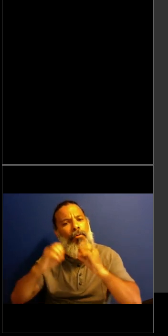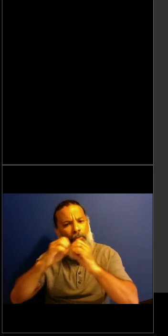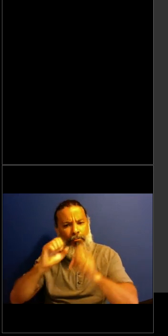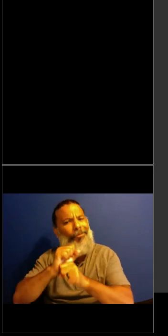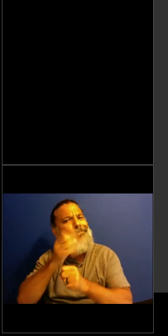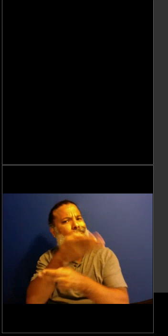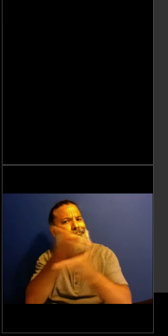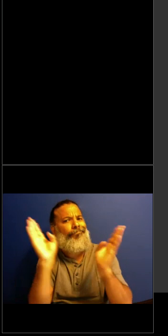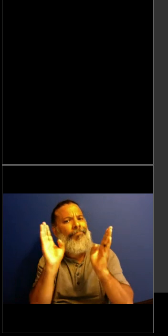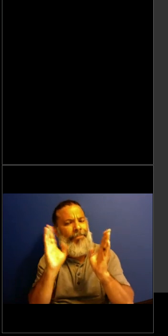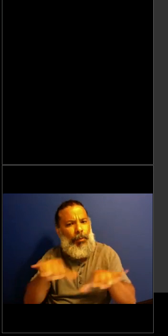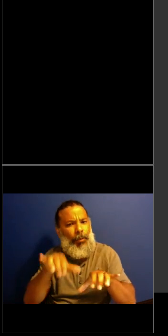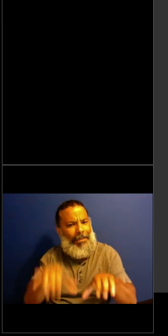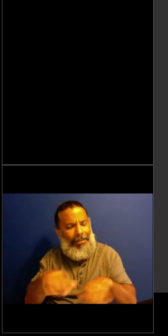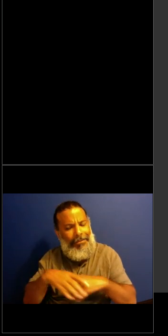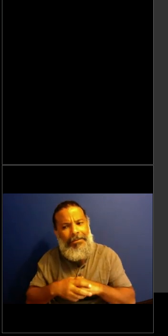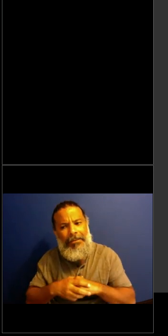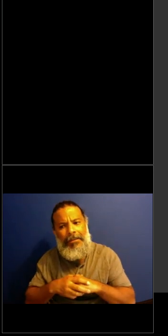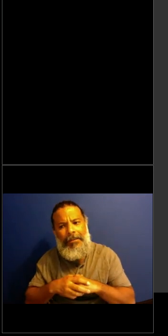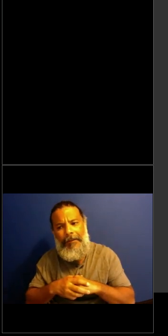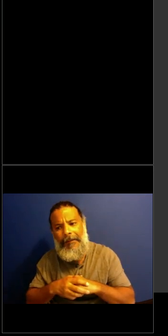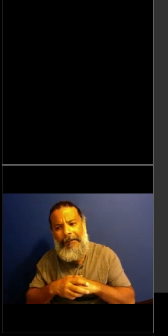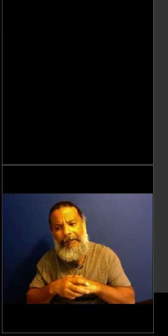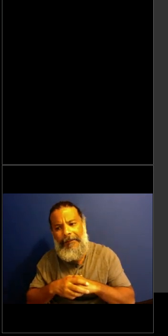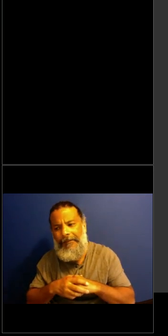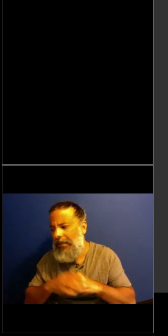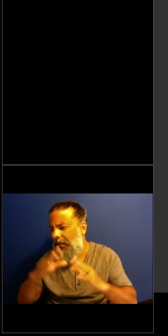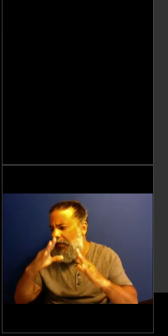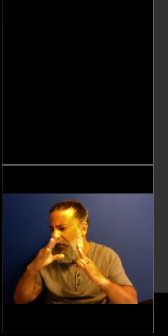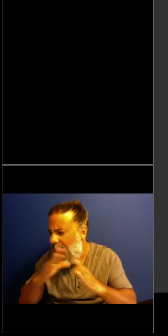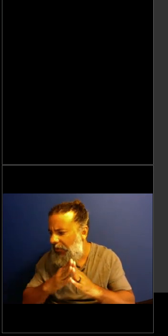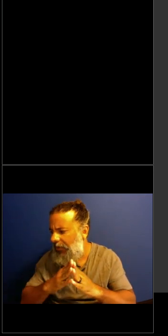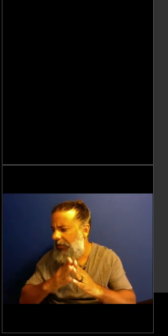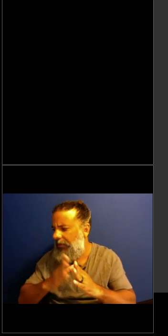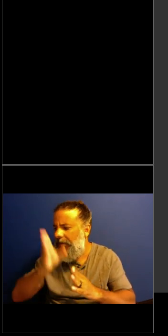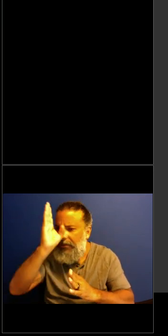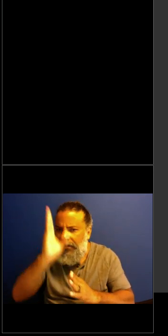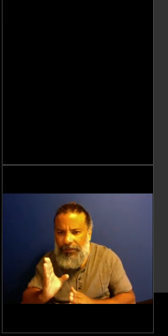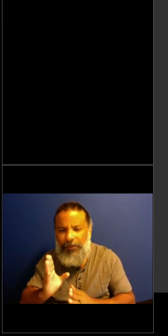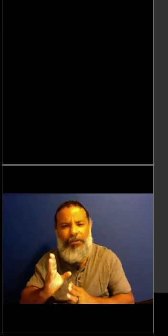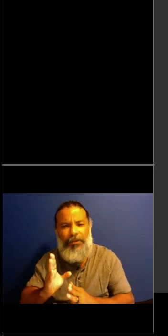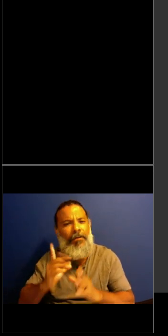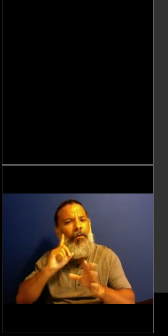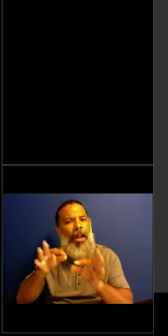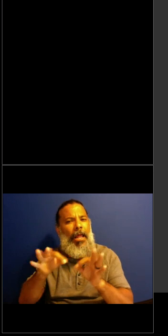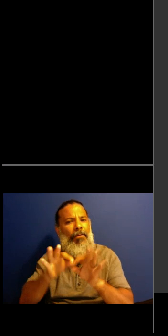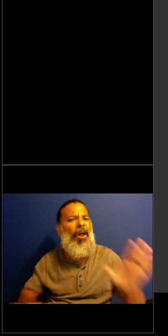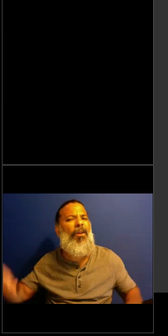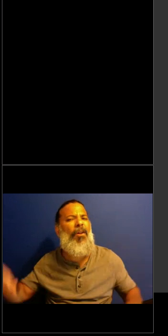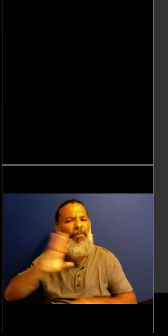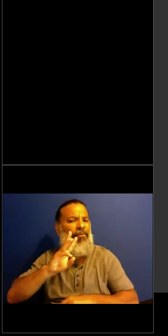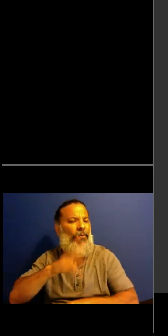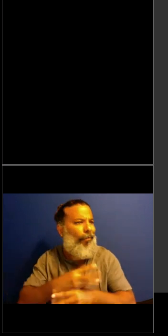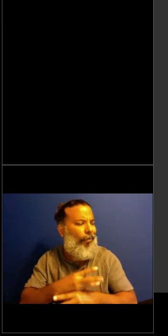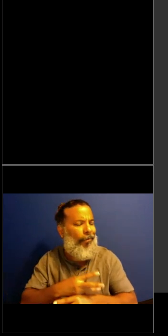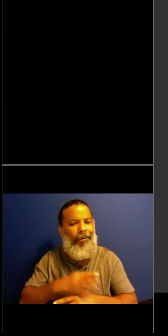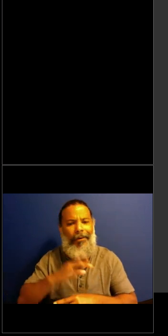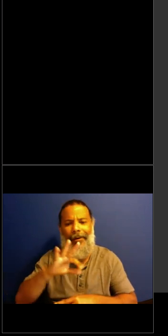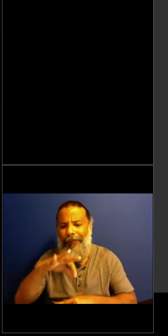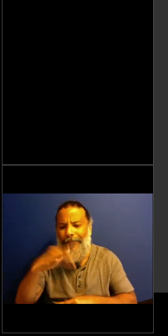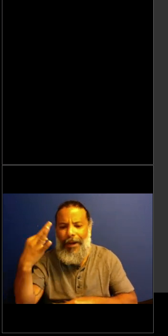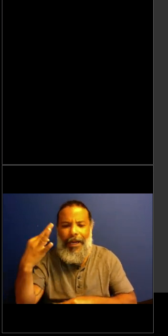done on this, and there are communities of speakers for languages all throughout the world. Spanish, French, Swedish, Hebrew are just a